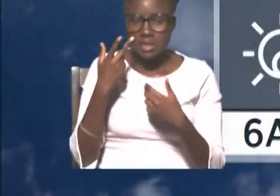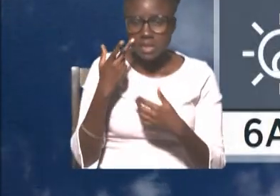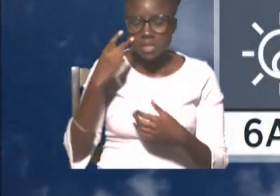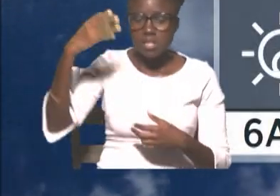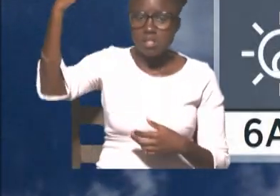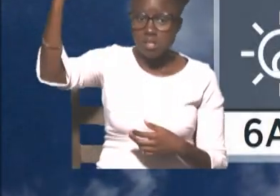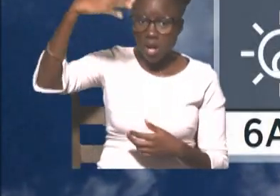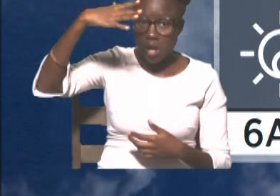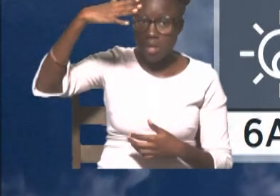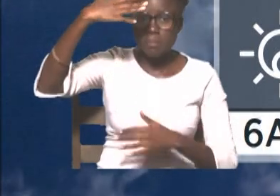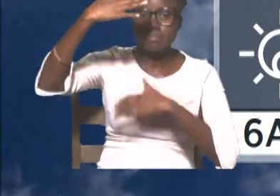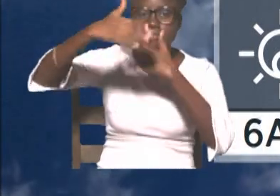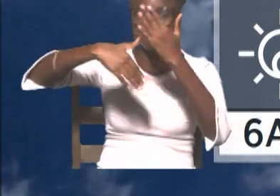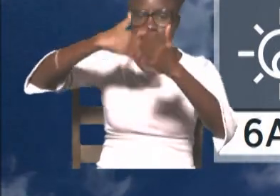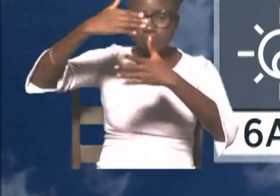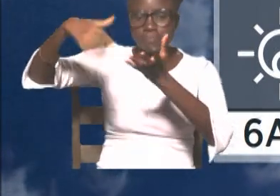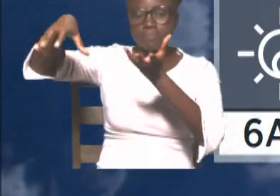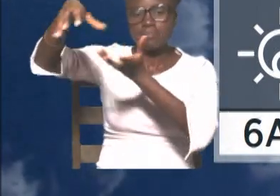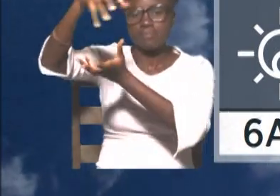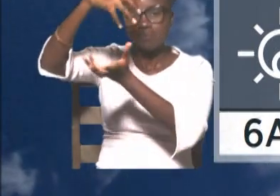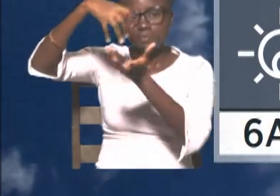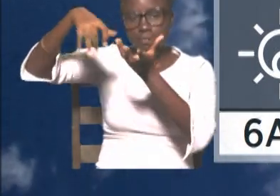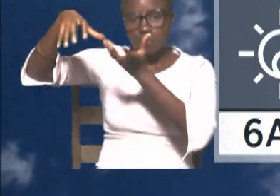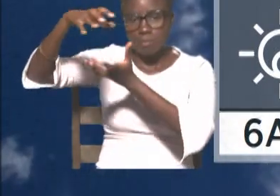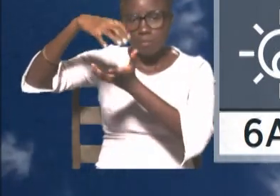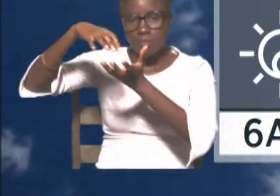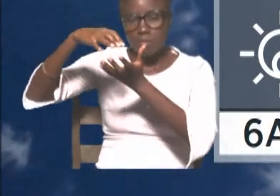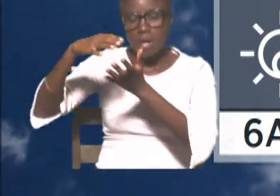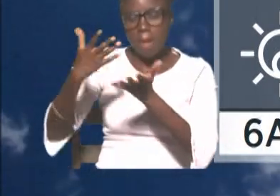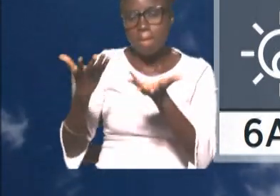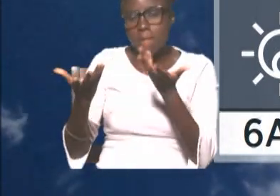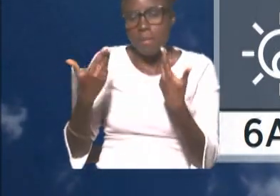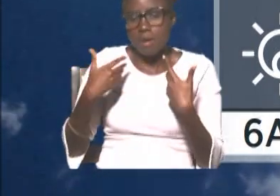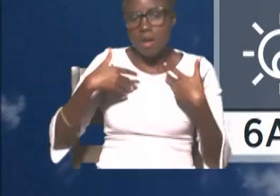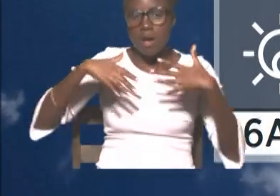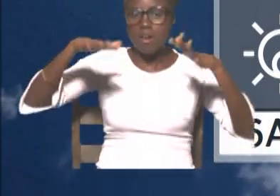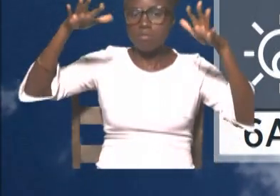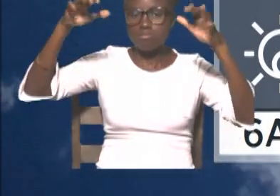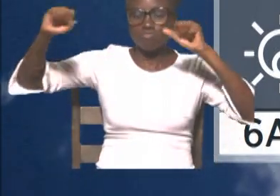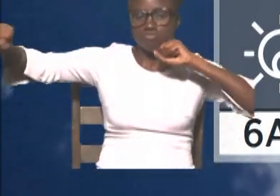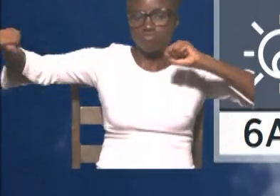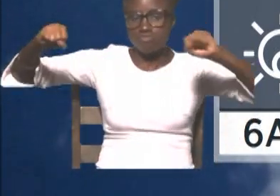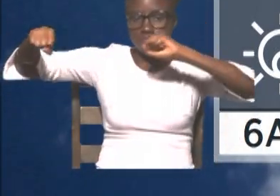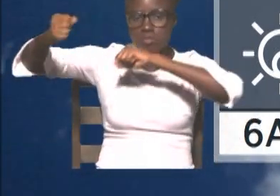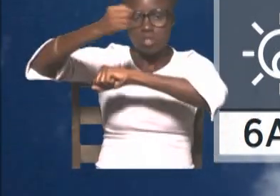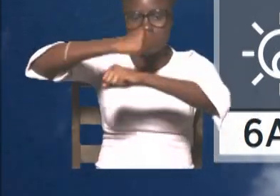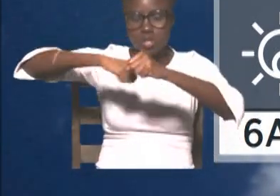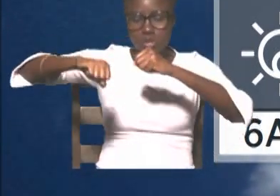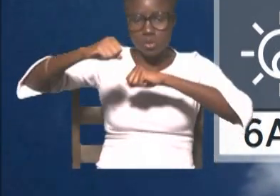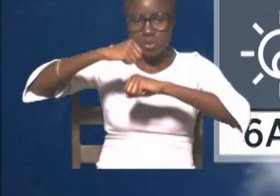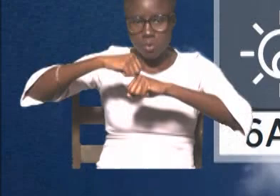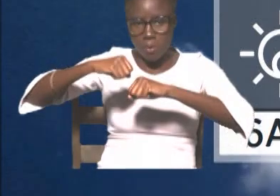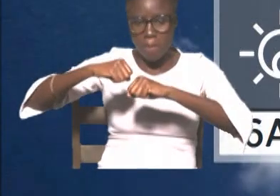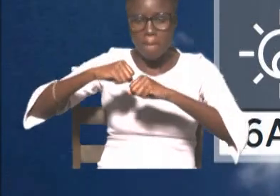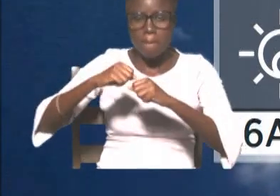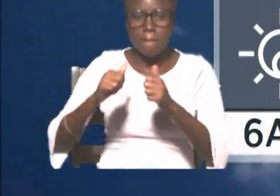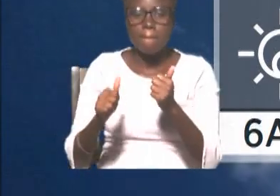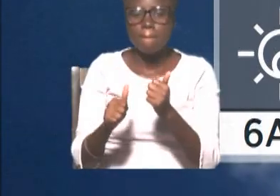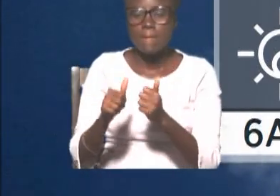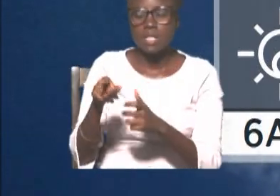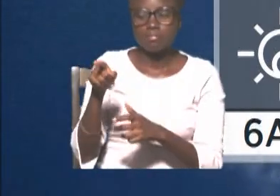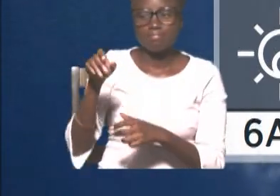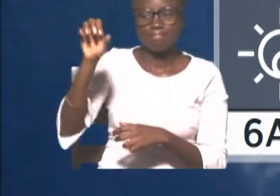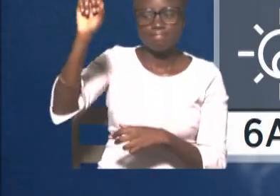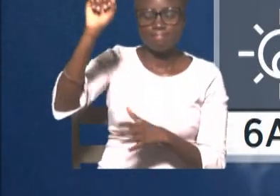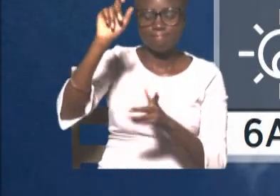increasing cloudiness as the day progresses, with a medium chance for isolated thunderstorm or heavy activity, especially over southern